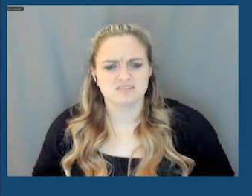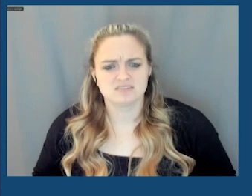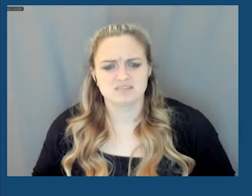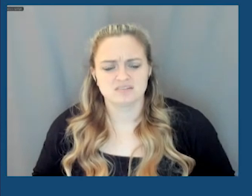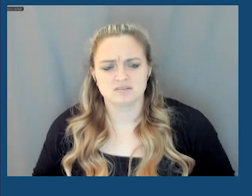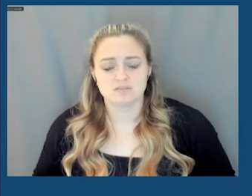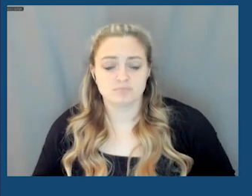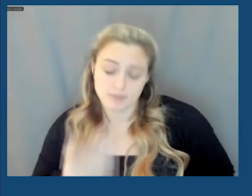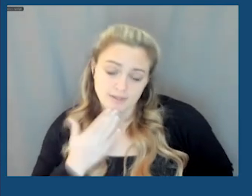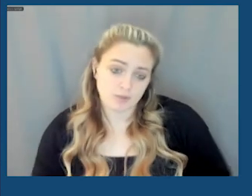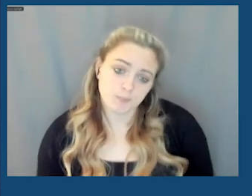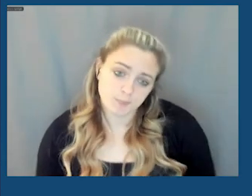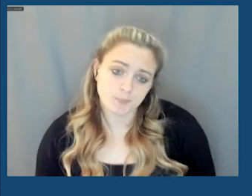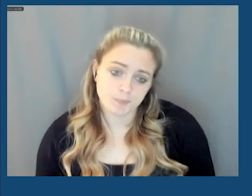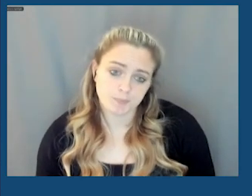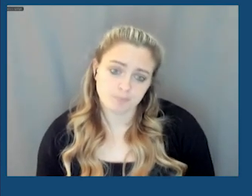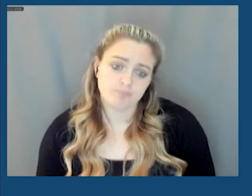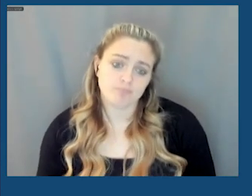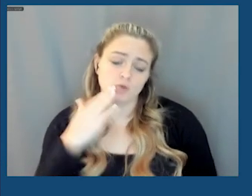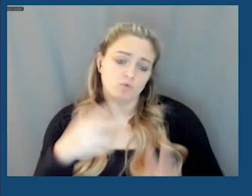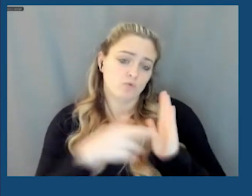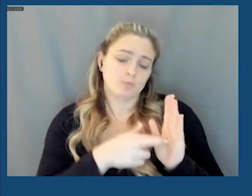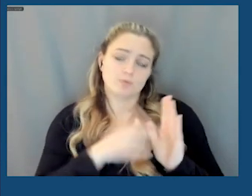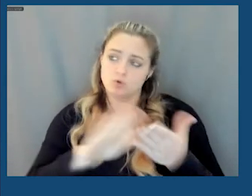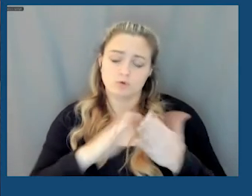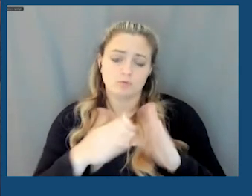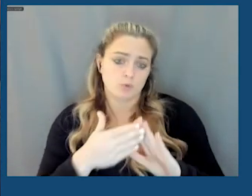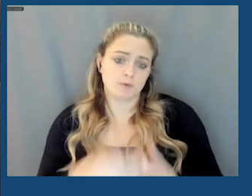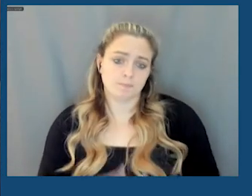Thank you. Thank you for representing your community so well.